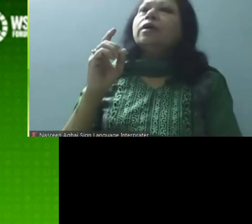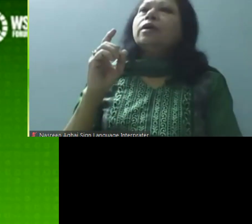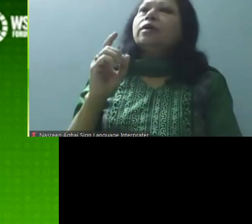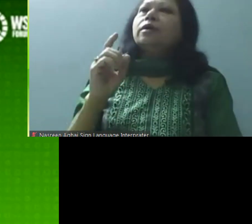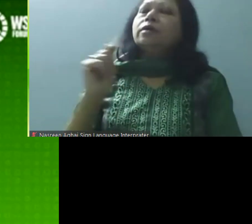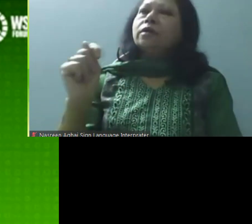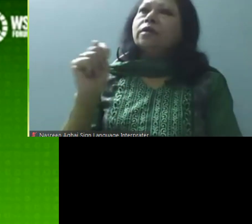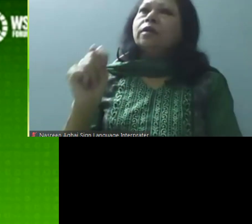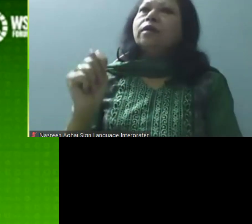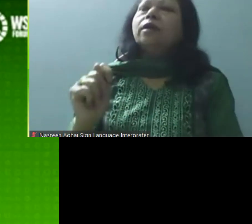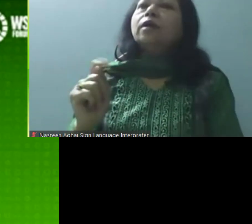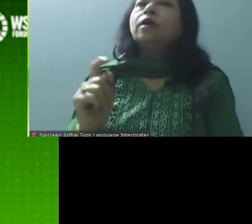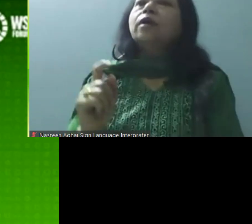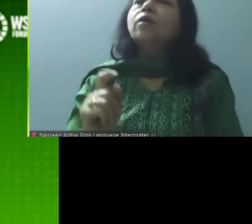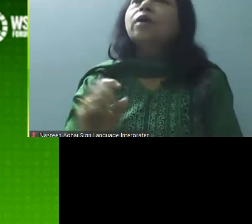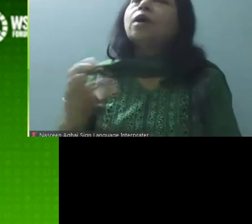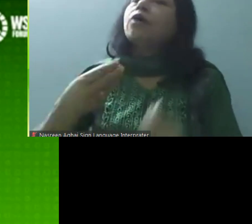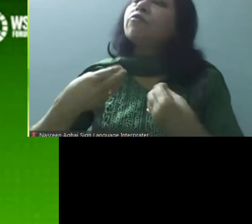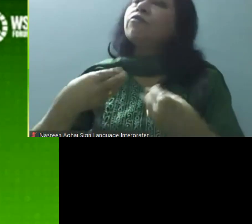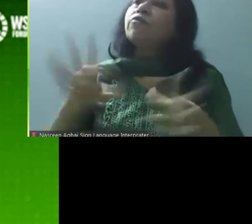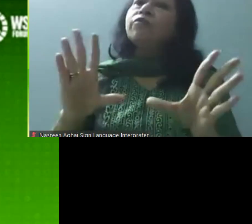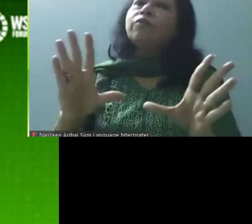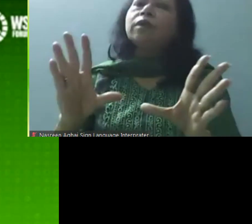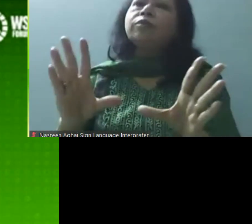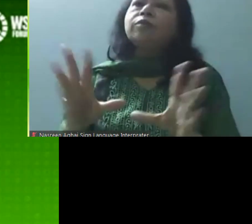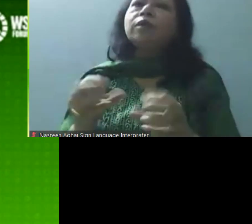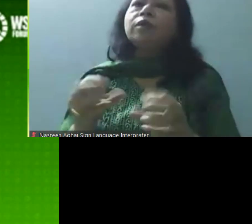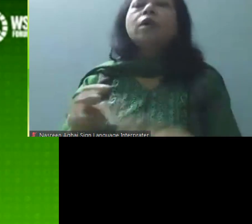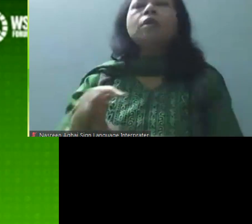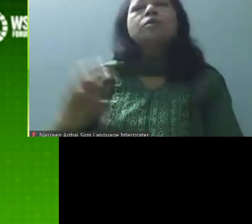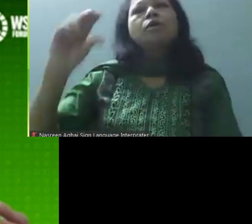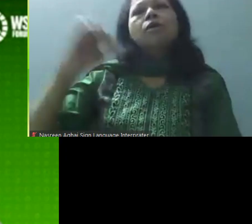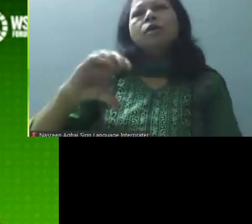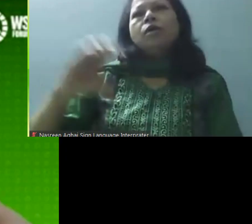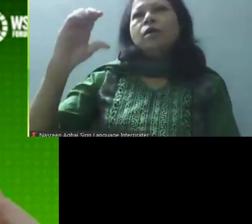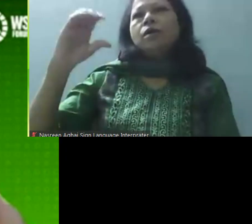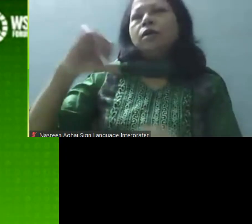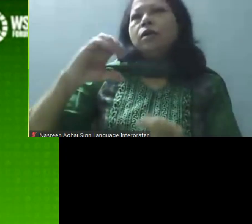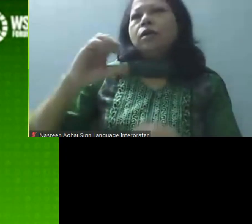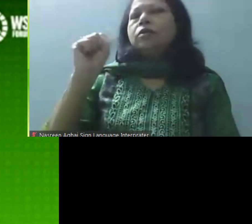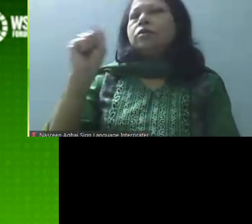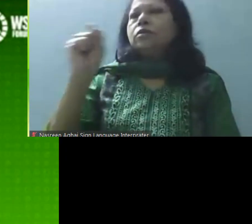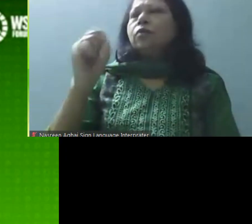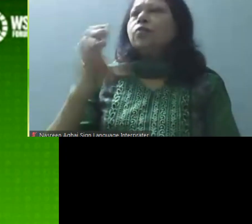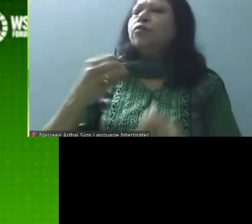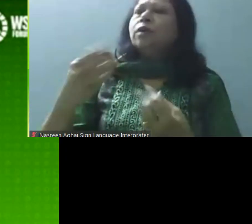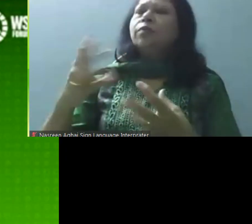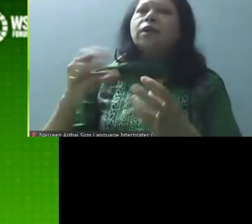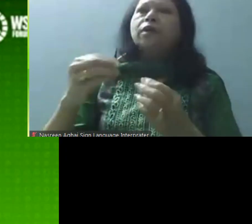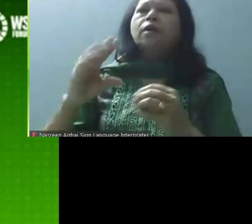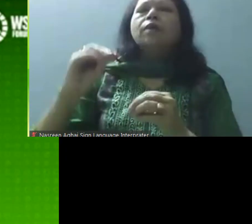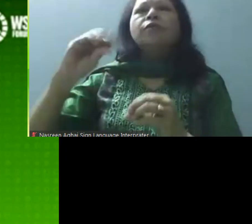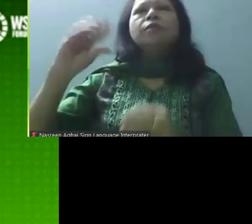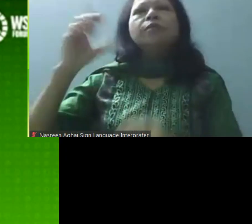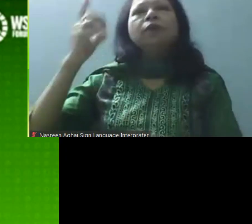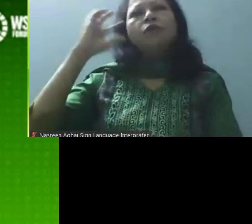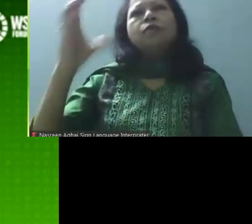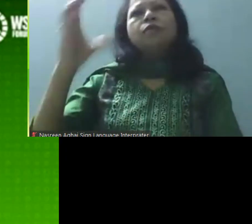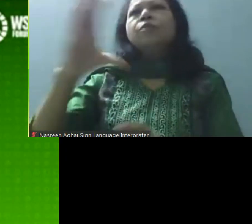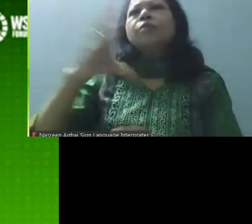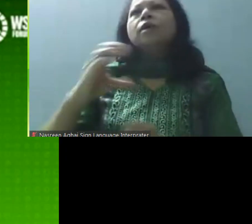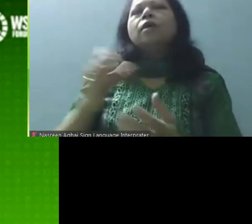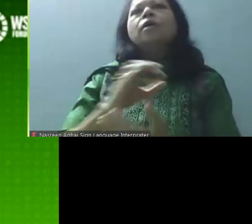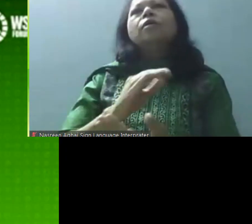is, it's a free open source piece of software. The simplest way to imagine it, if you haven't seen it or heard about